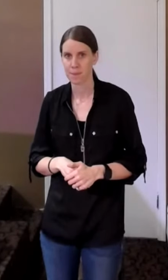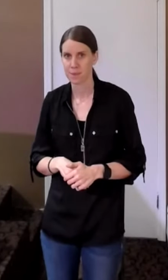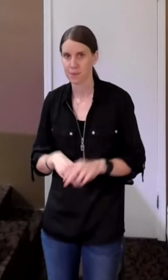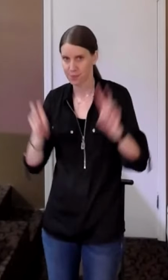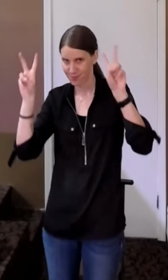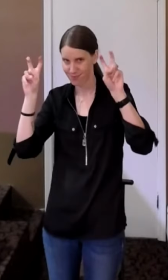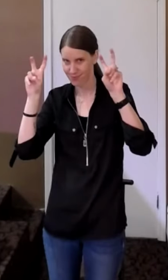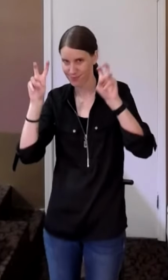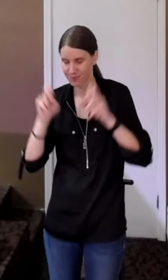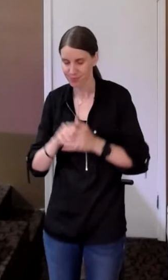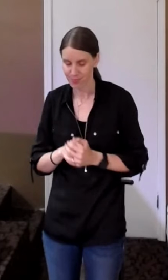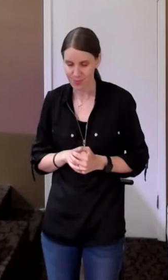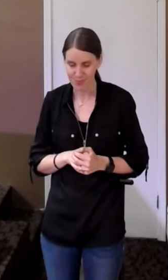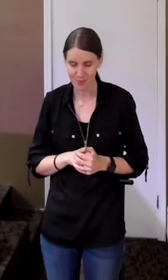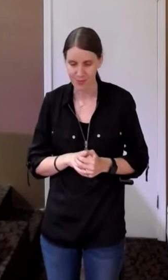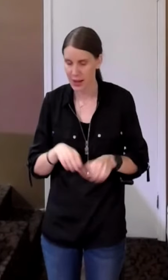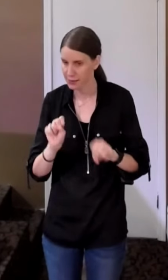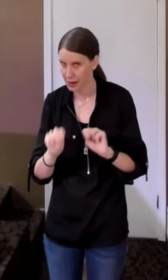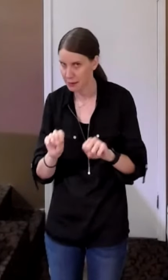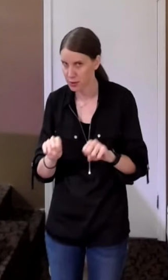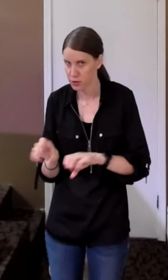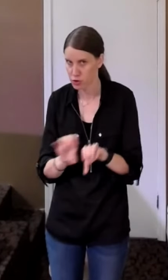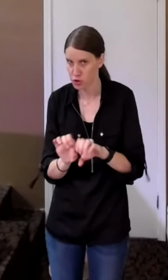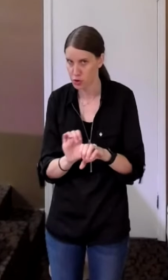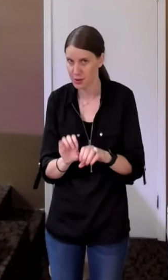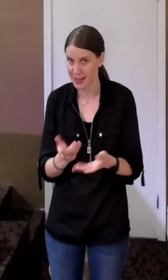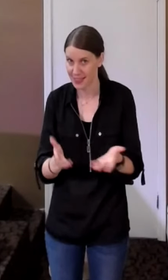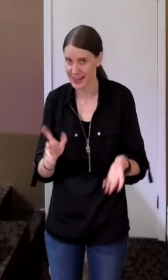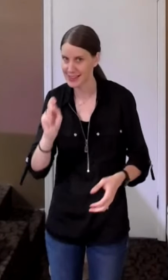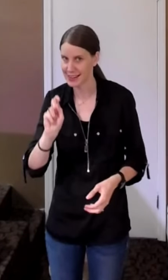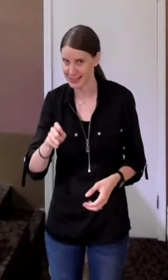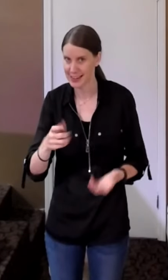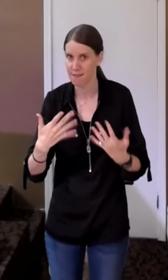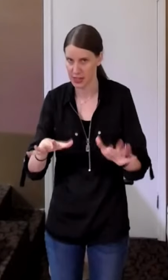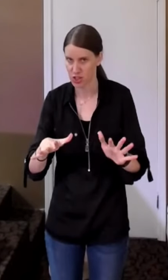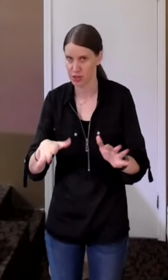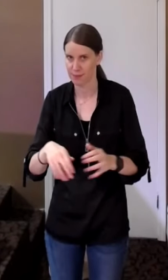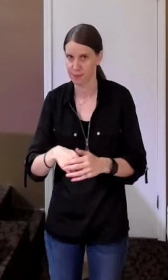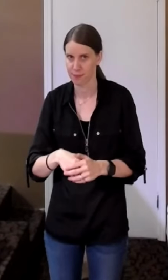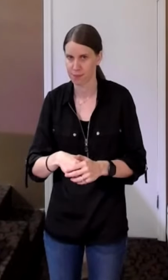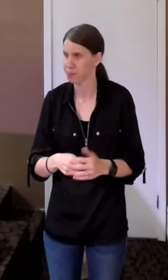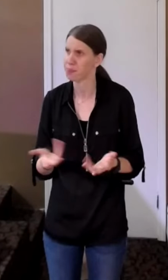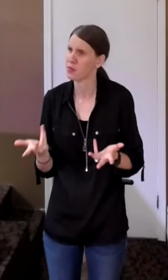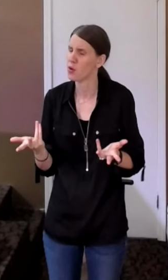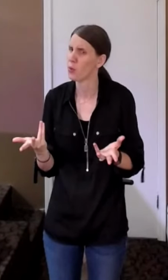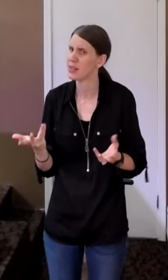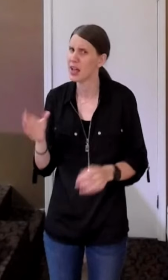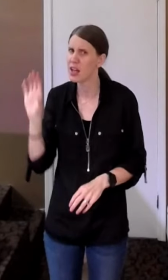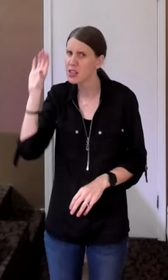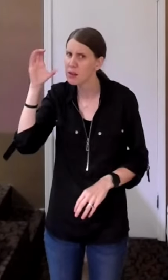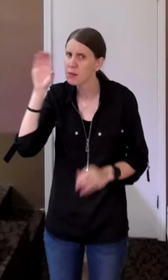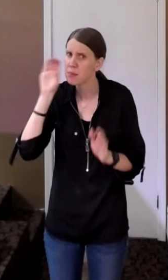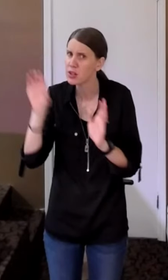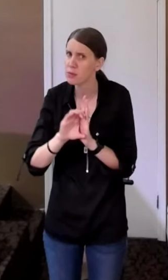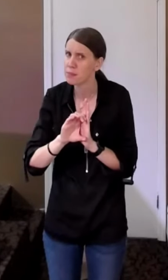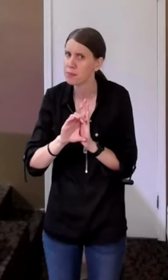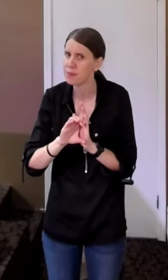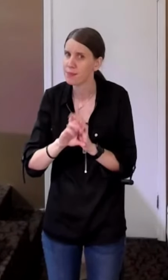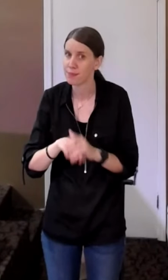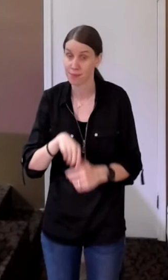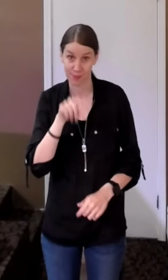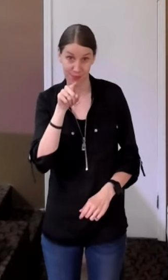talking about. Able to do what needs to be done. And what is that? I don't know. You